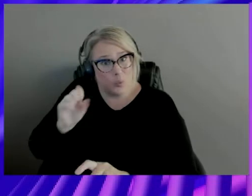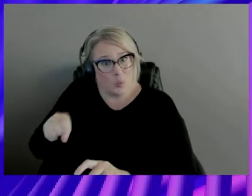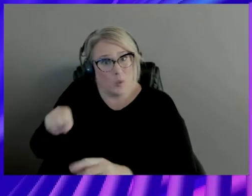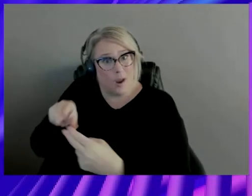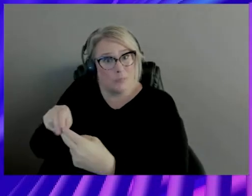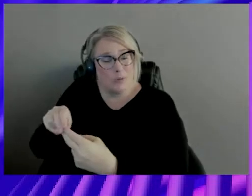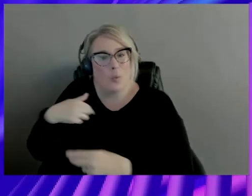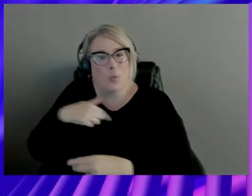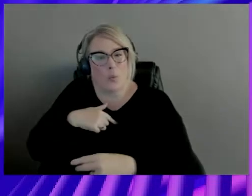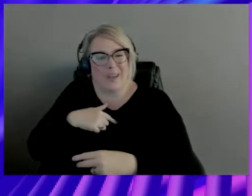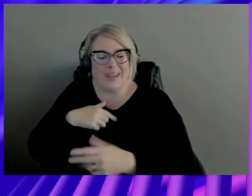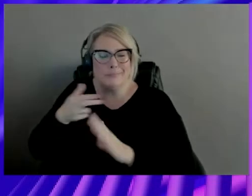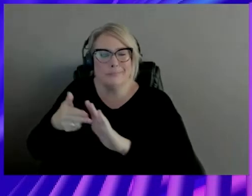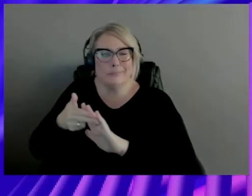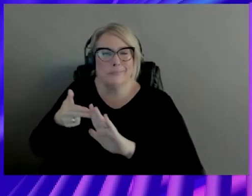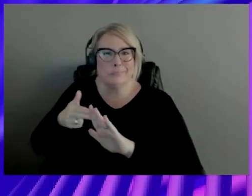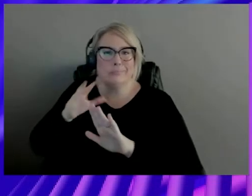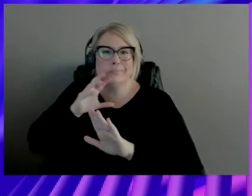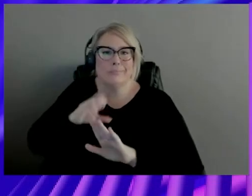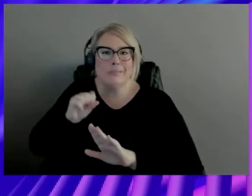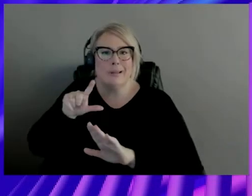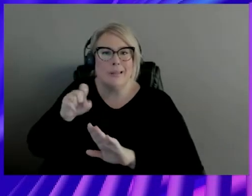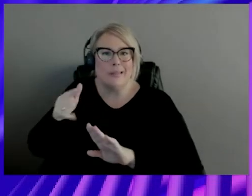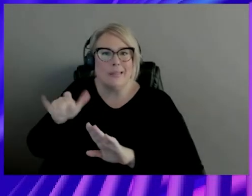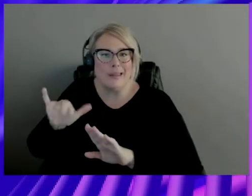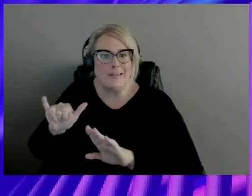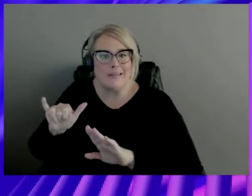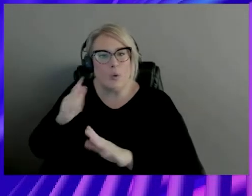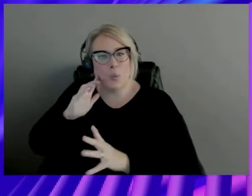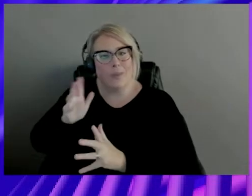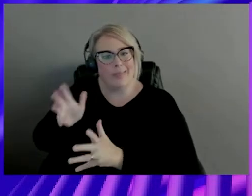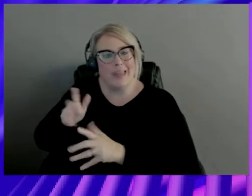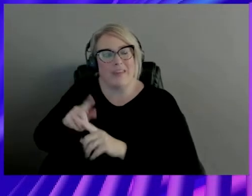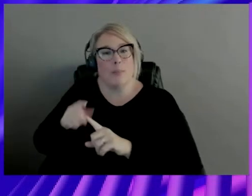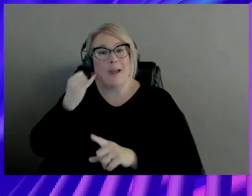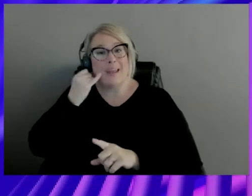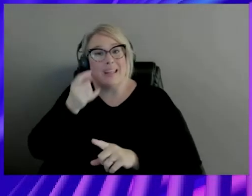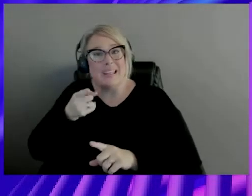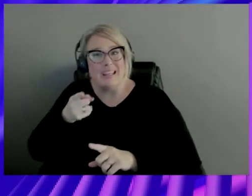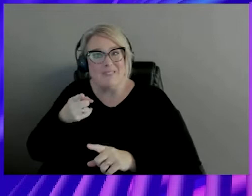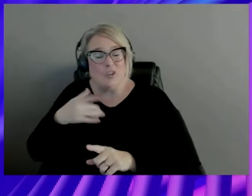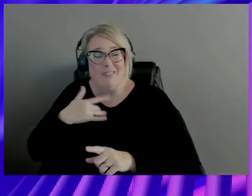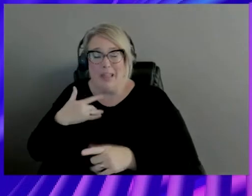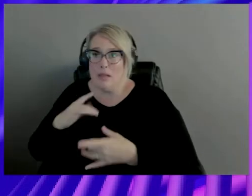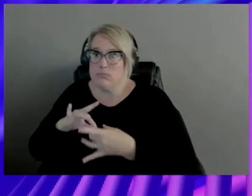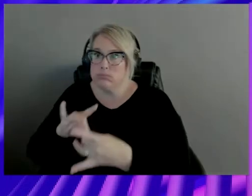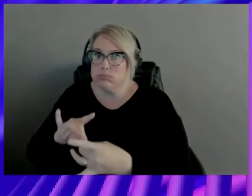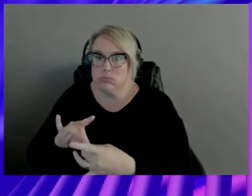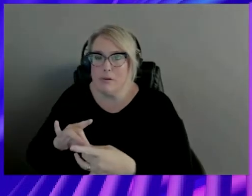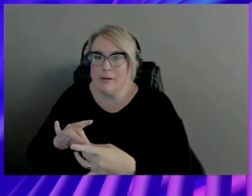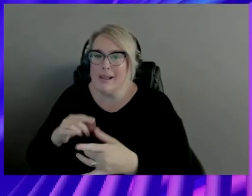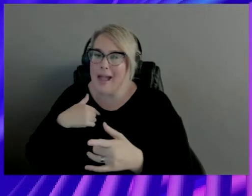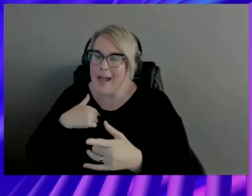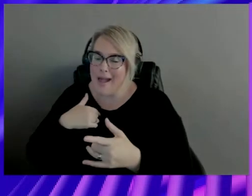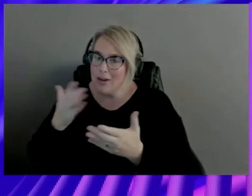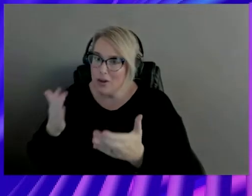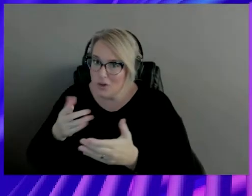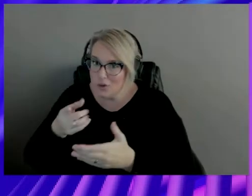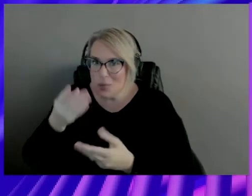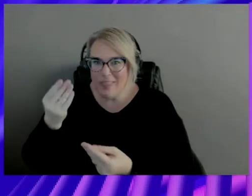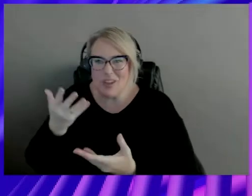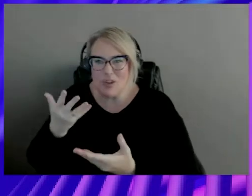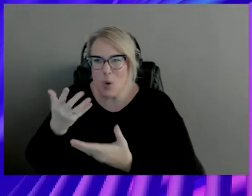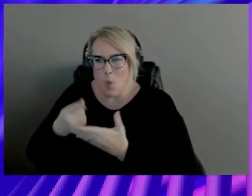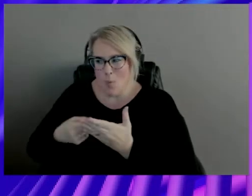legacy. We'll keep it there as long as it's needed. But anyone who's really tied to it, we really encourage you to let us know what's missing in our